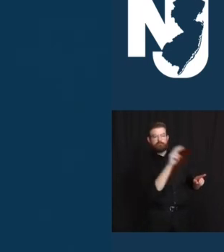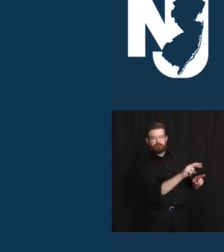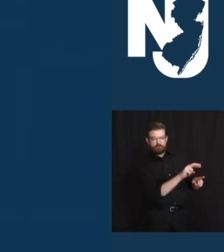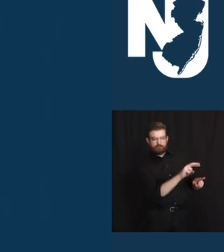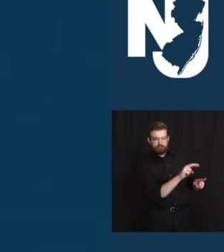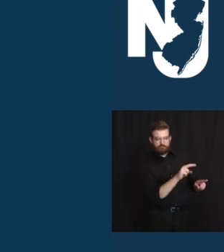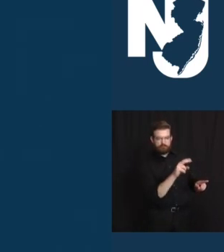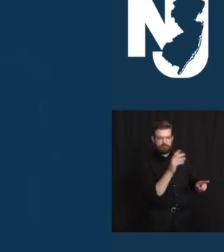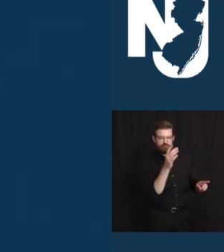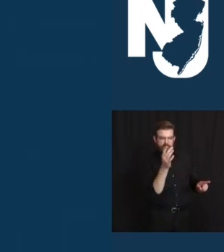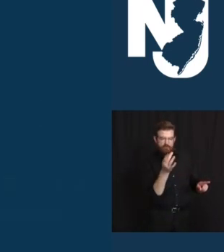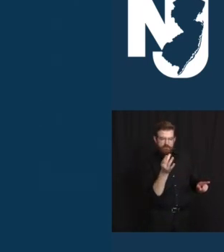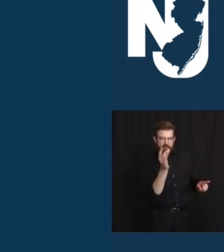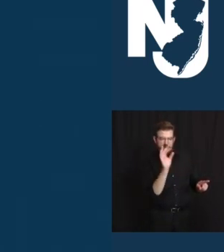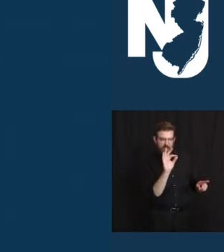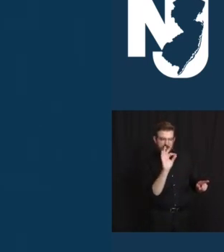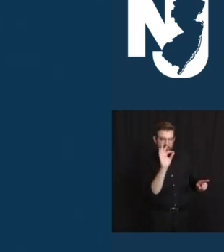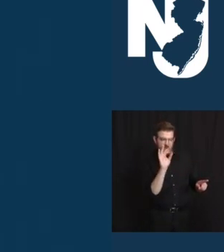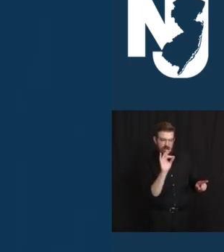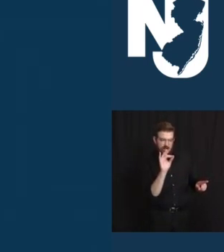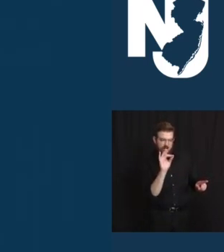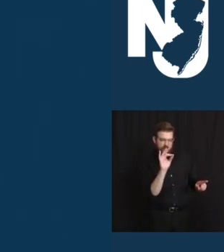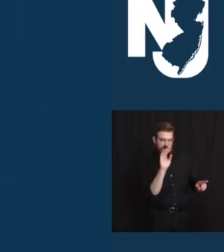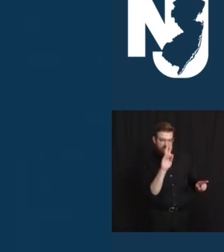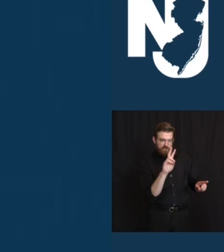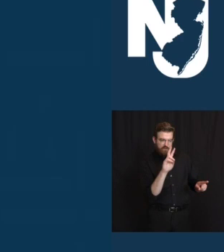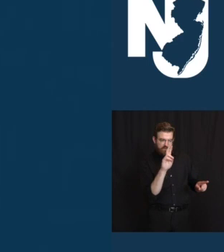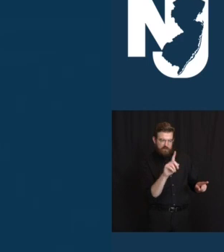898-211, or by visiting